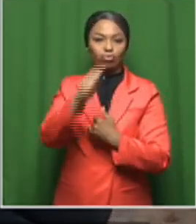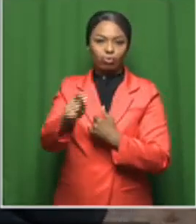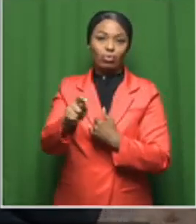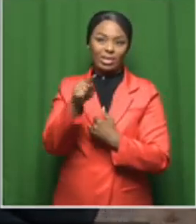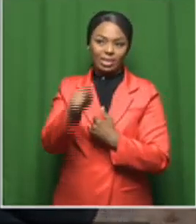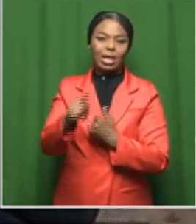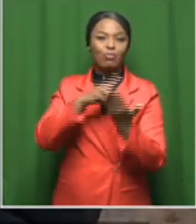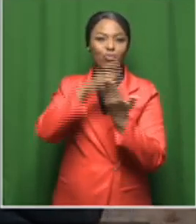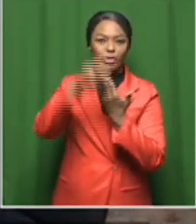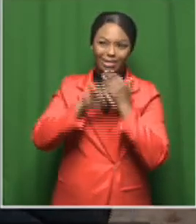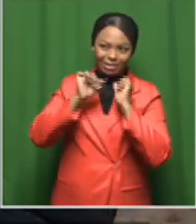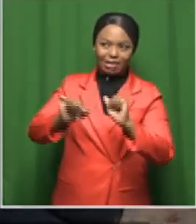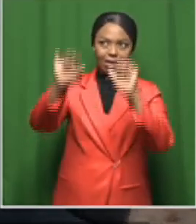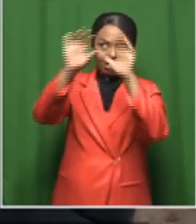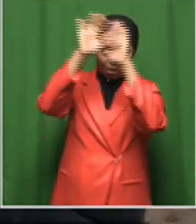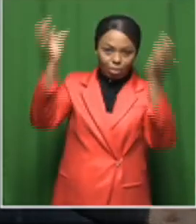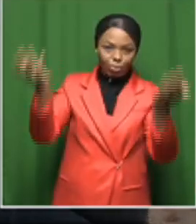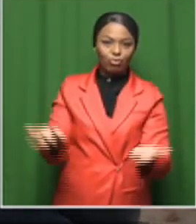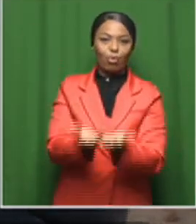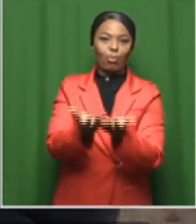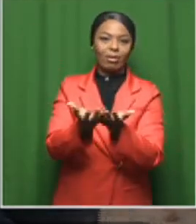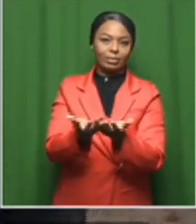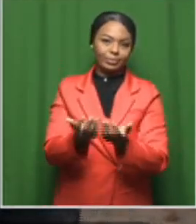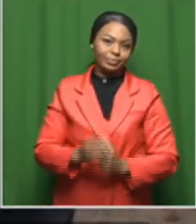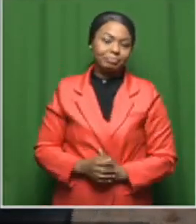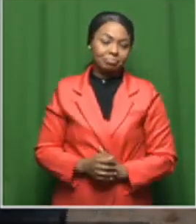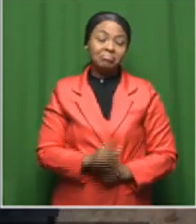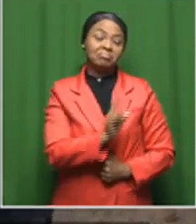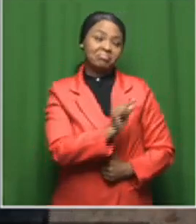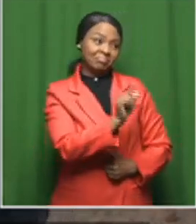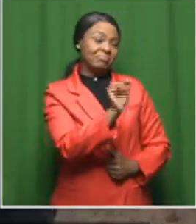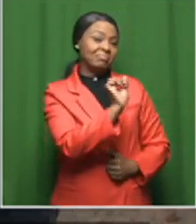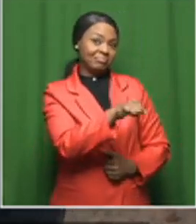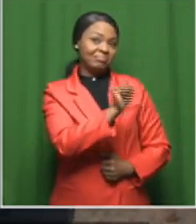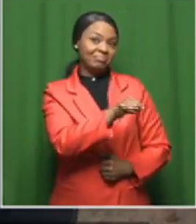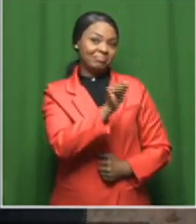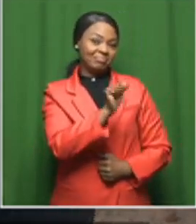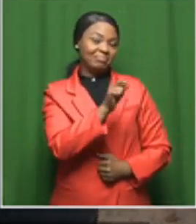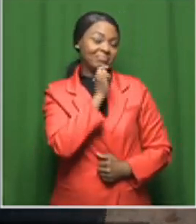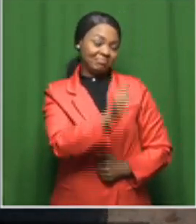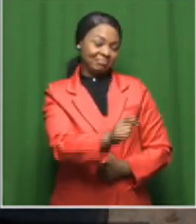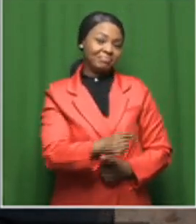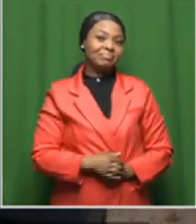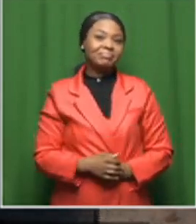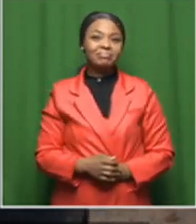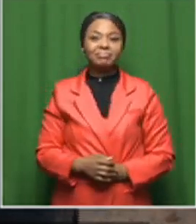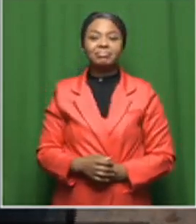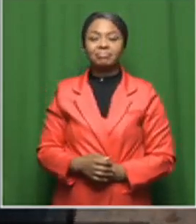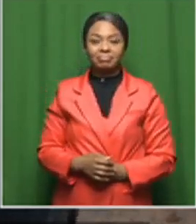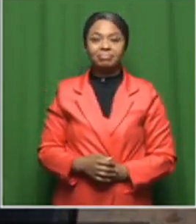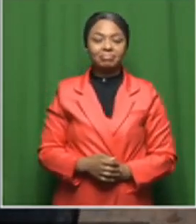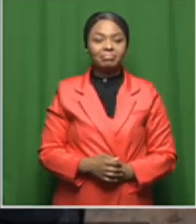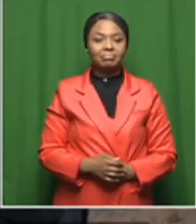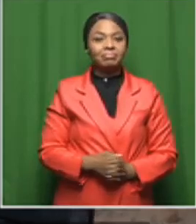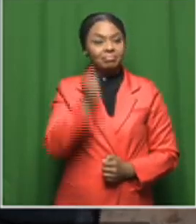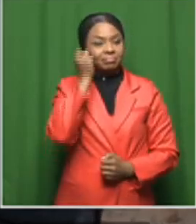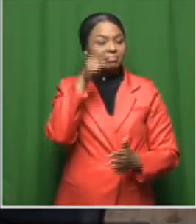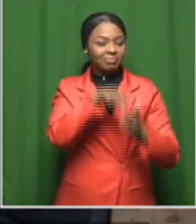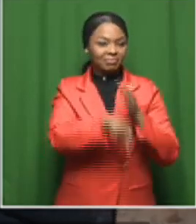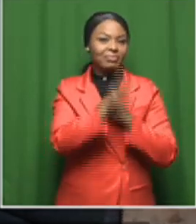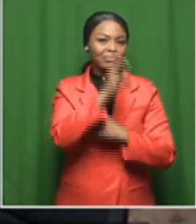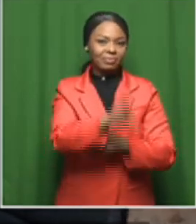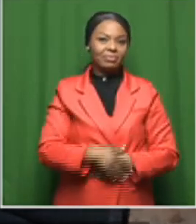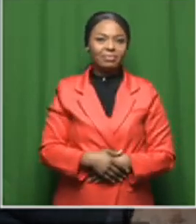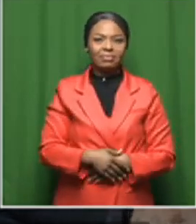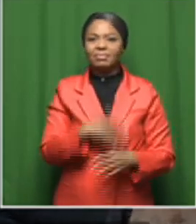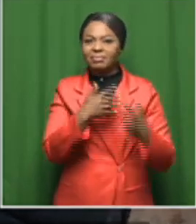project going forward. Yeah, it really is, and we're going to get the sense of it. Have you ever had such a gathering happening